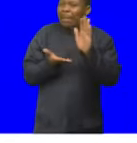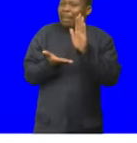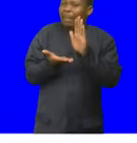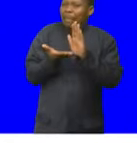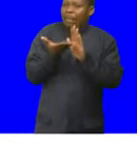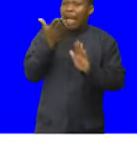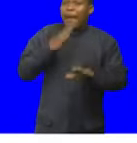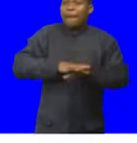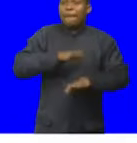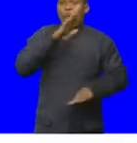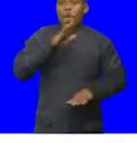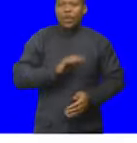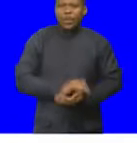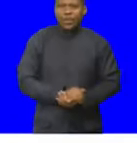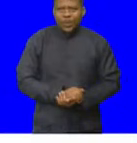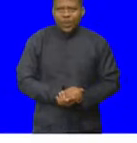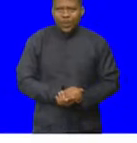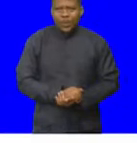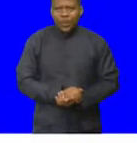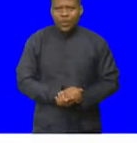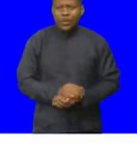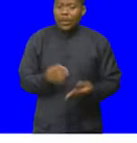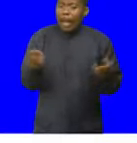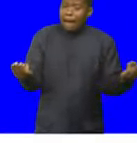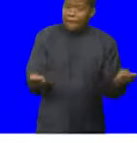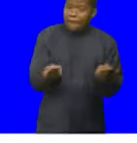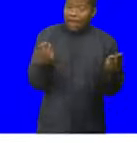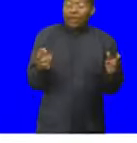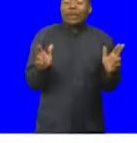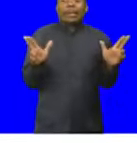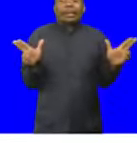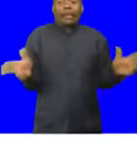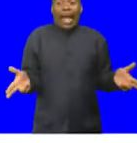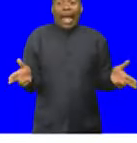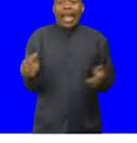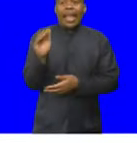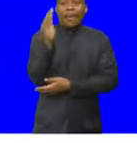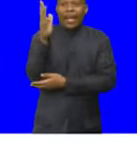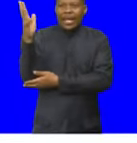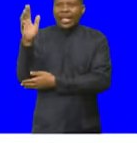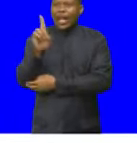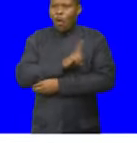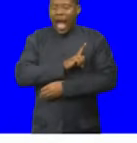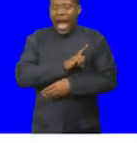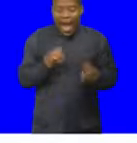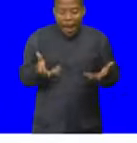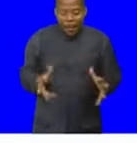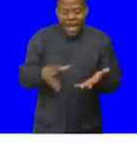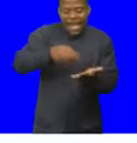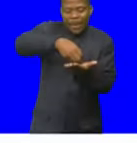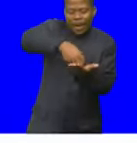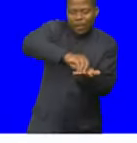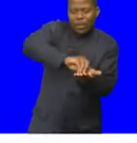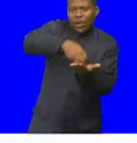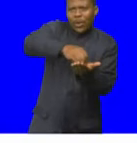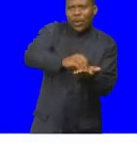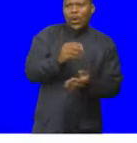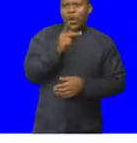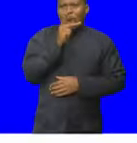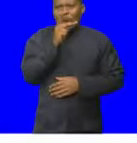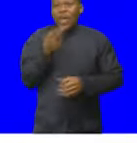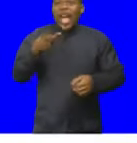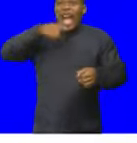ngakusho kwalelitiko bani bahlale emahlathini balima egwayi baphindze babe nebantu lababathaza le ngaphandle